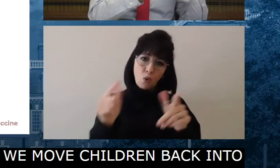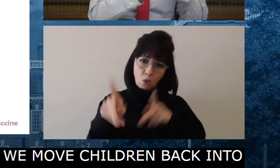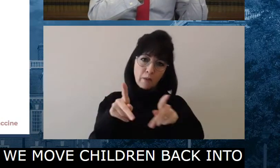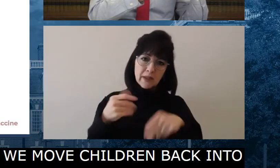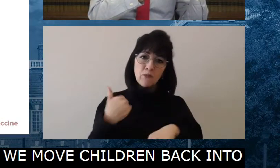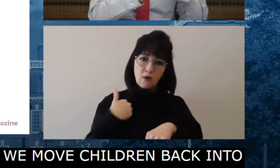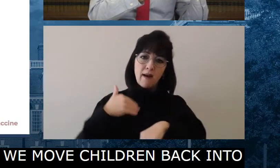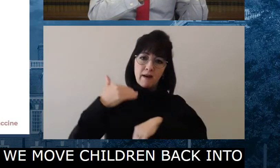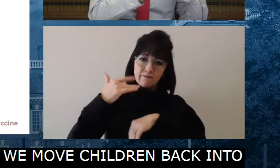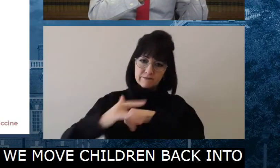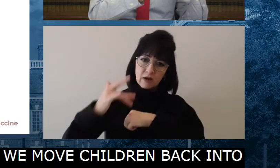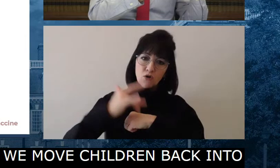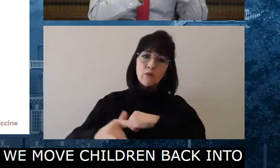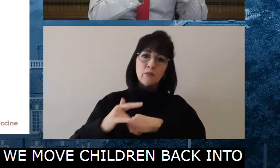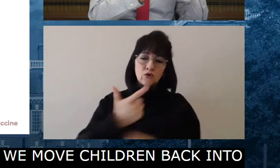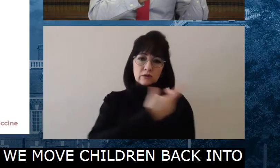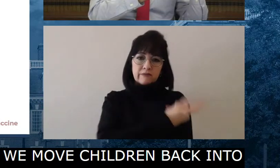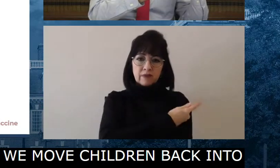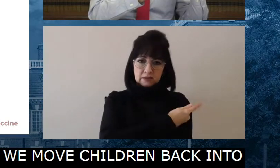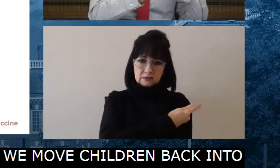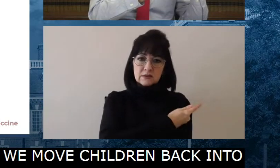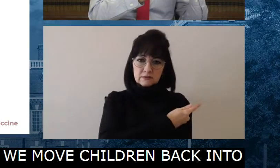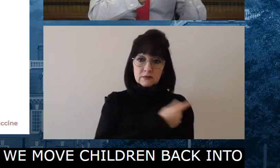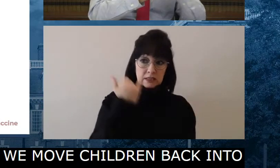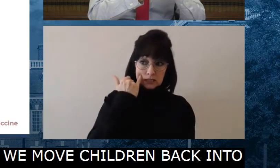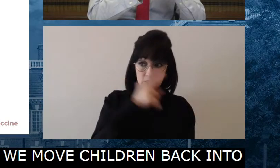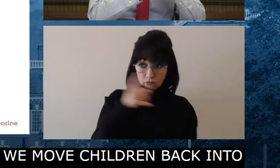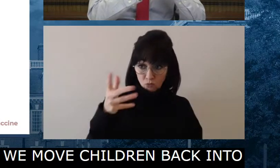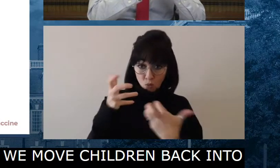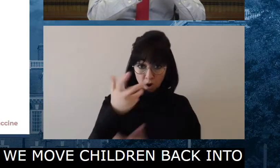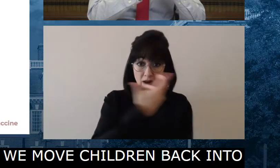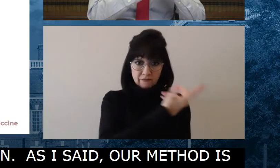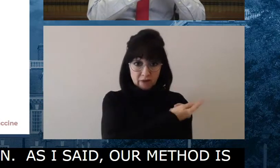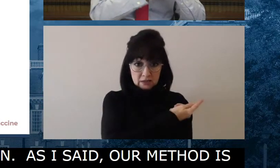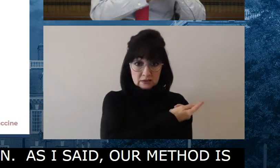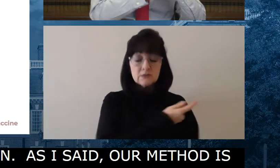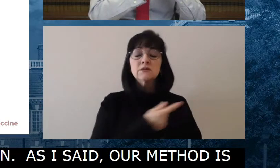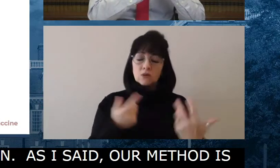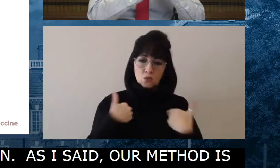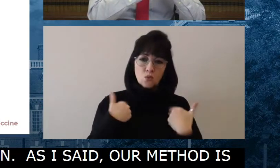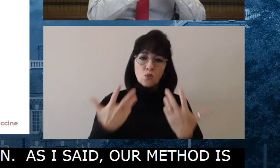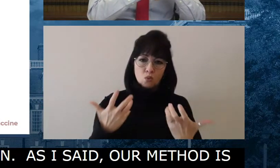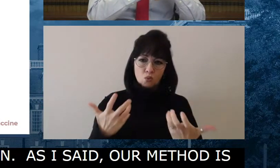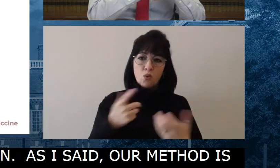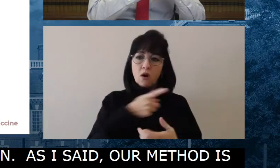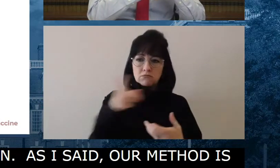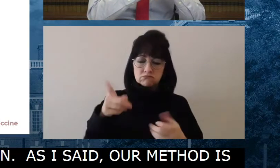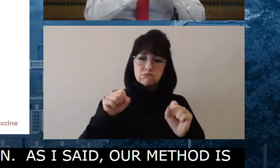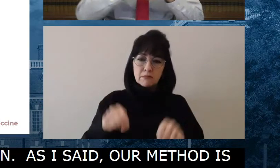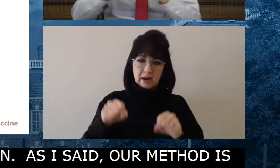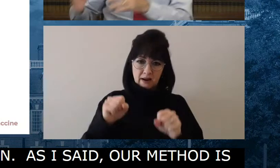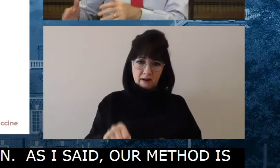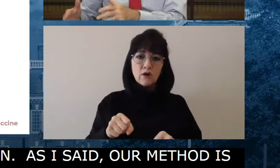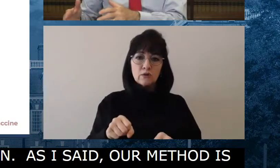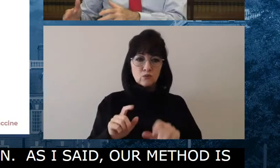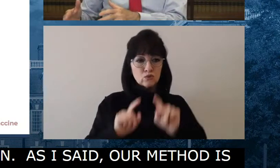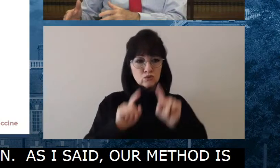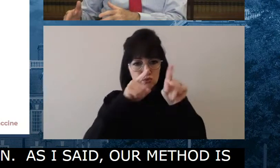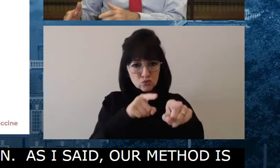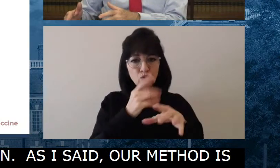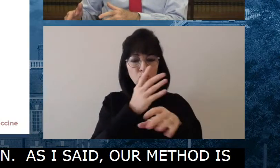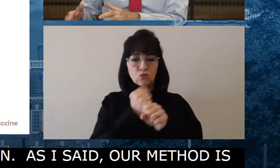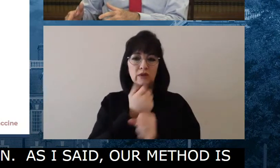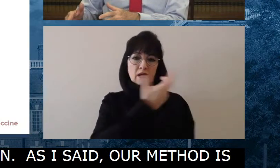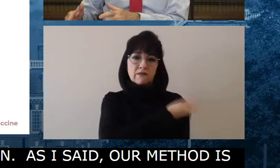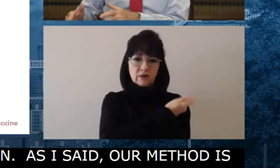the vaccines that are allocated to Delaware into people's arms as quickly as possible, meet our second